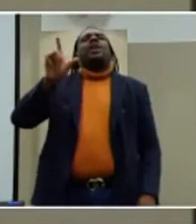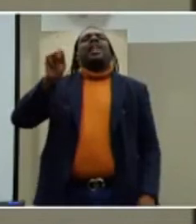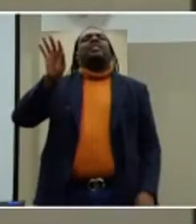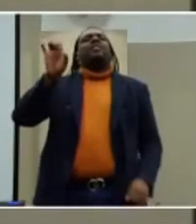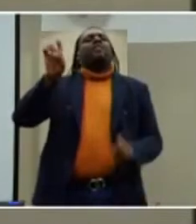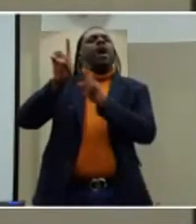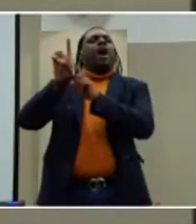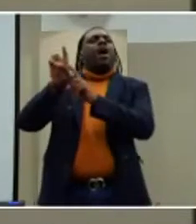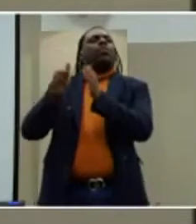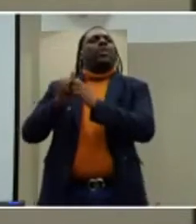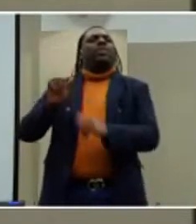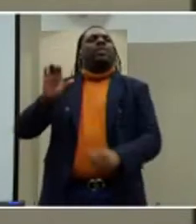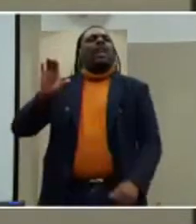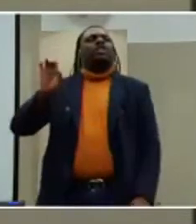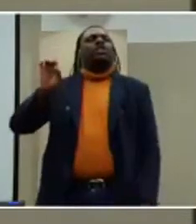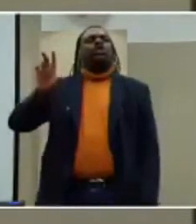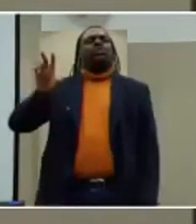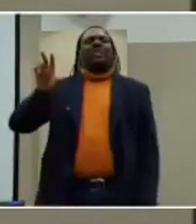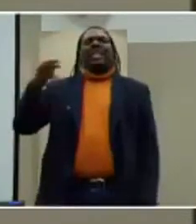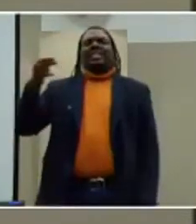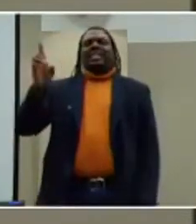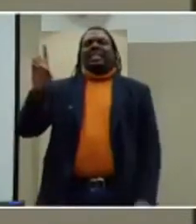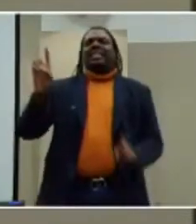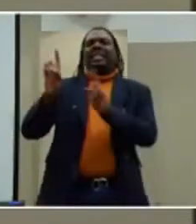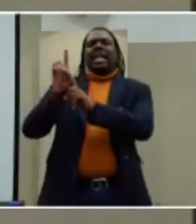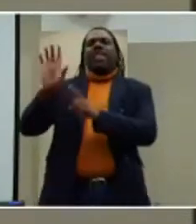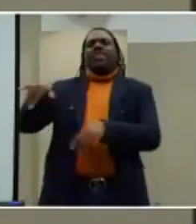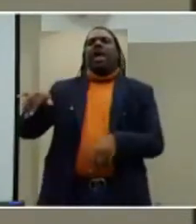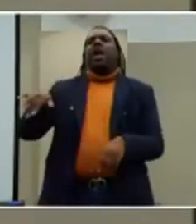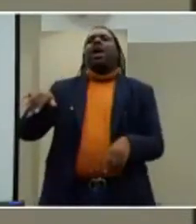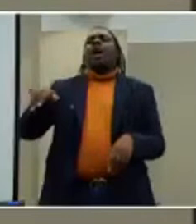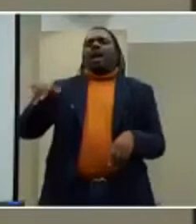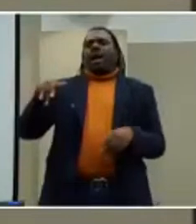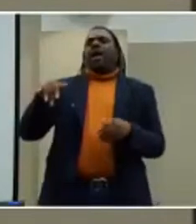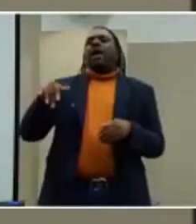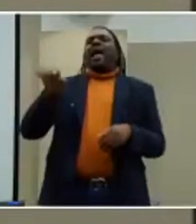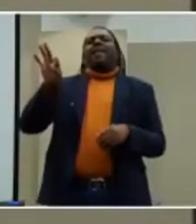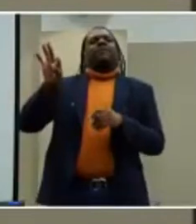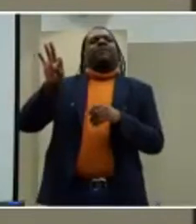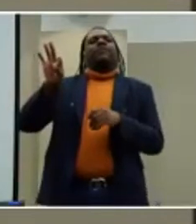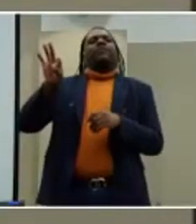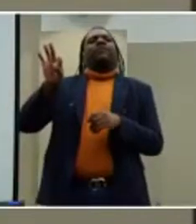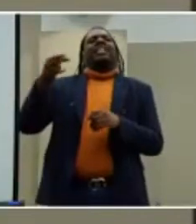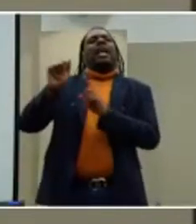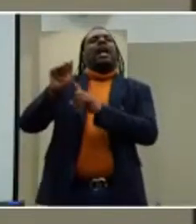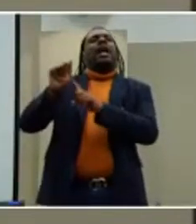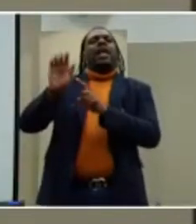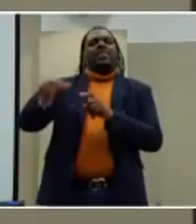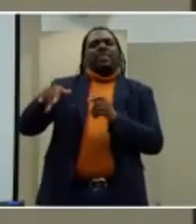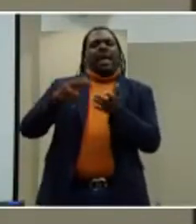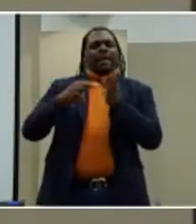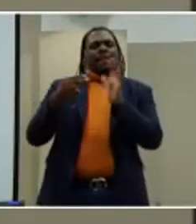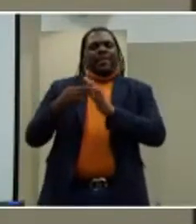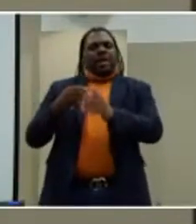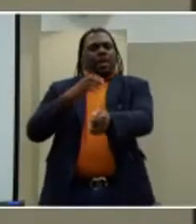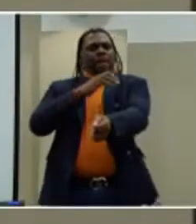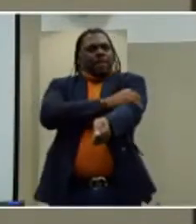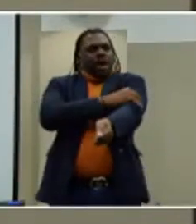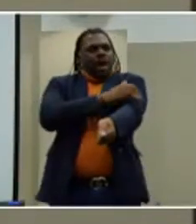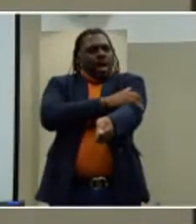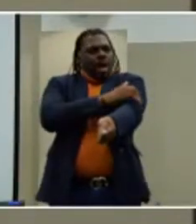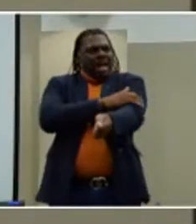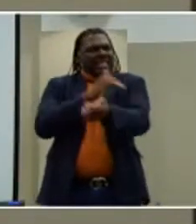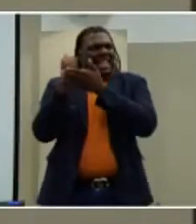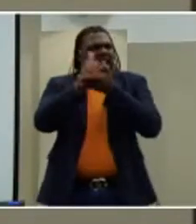3, which are typically continuous glucose monitors, blood pressure machines, and home dialysis to help